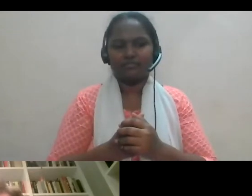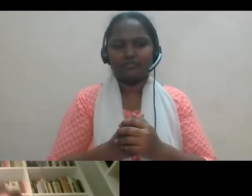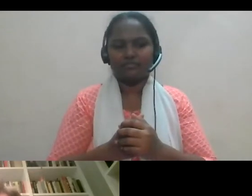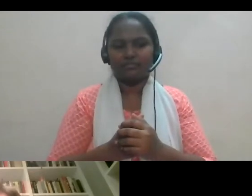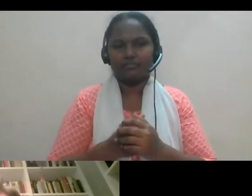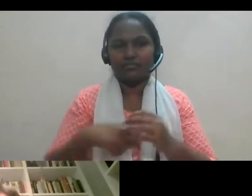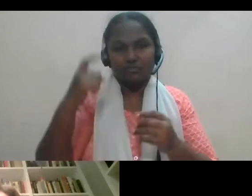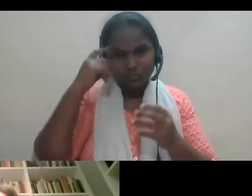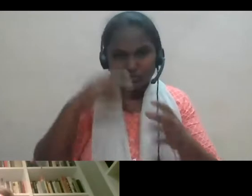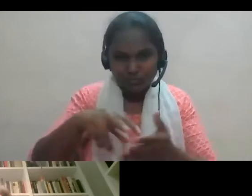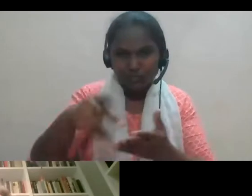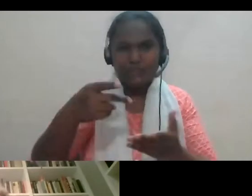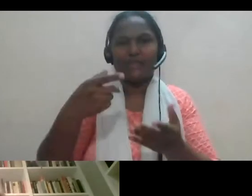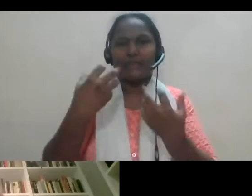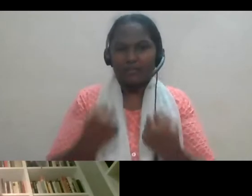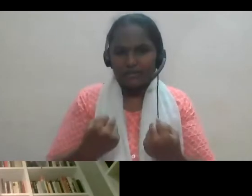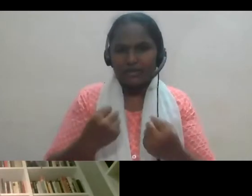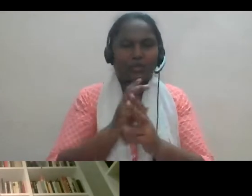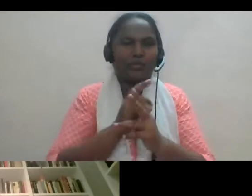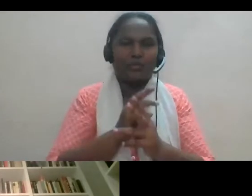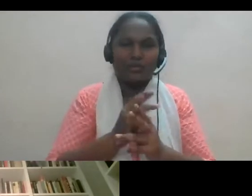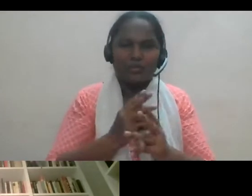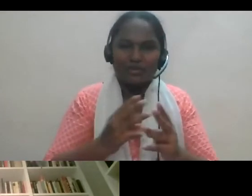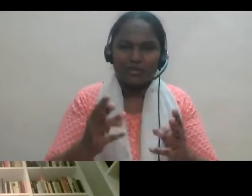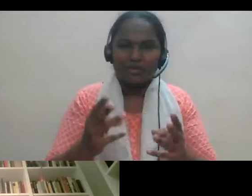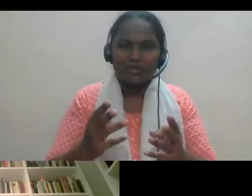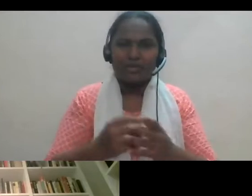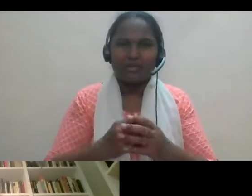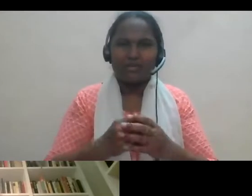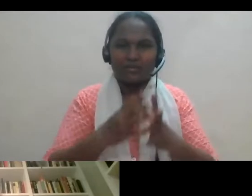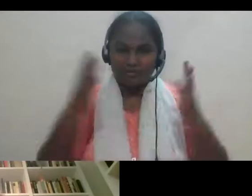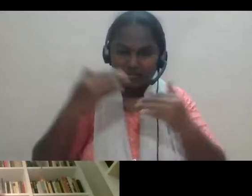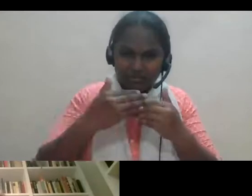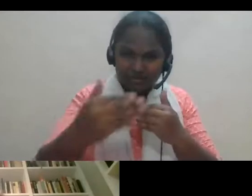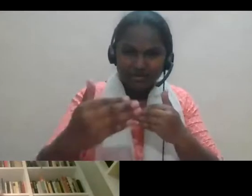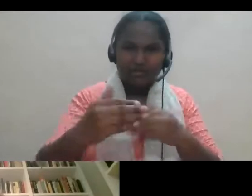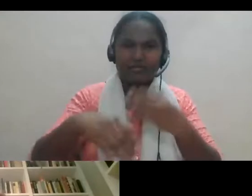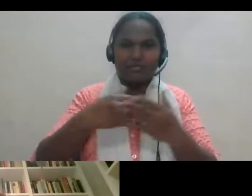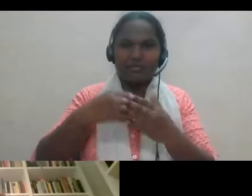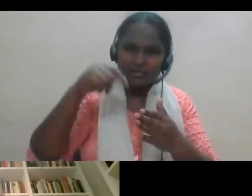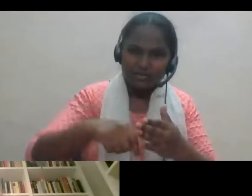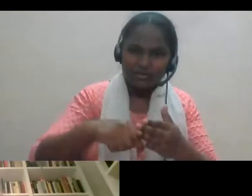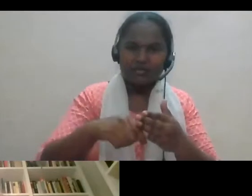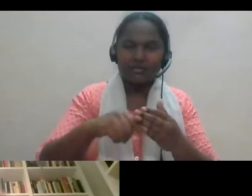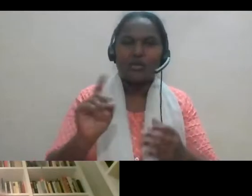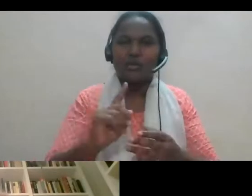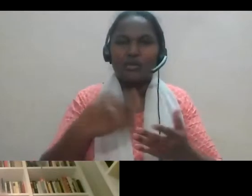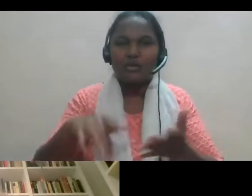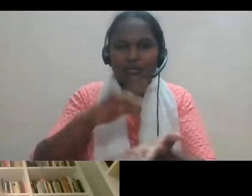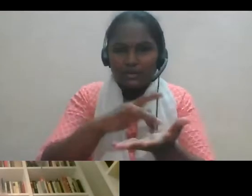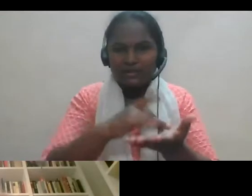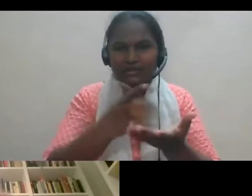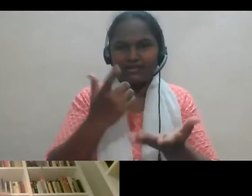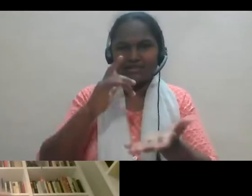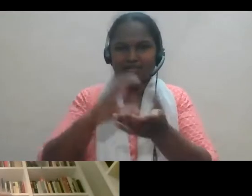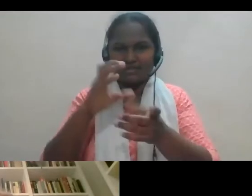course, in that being away and that being far away from those